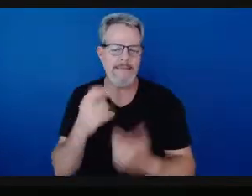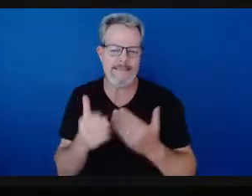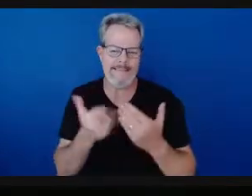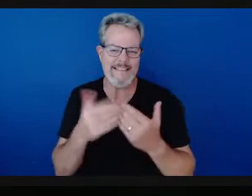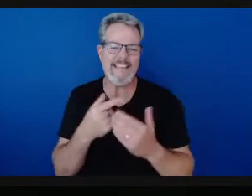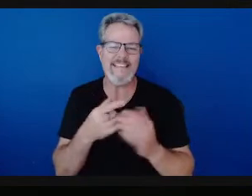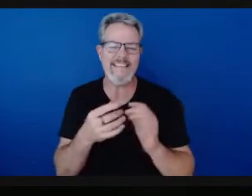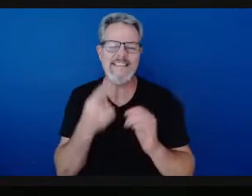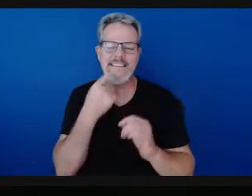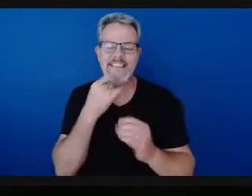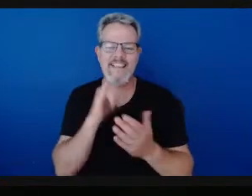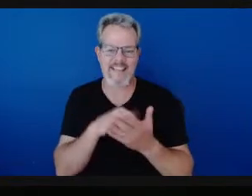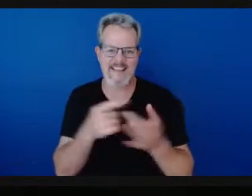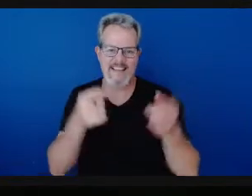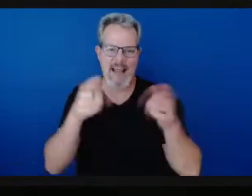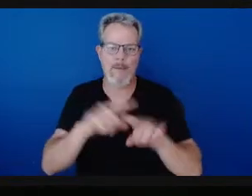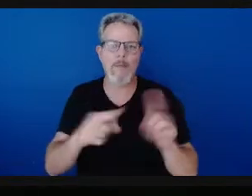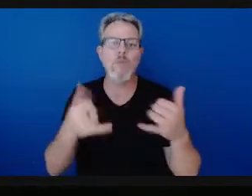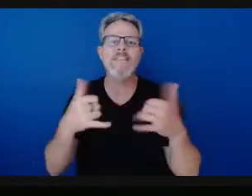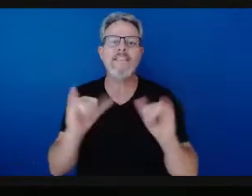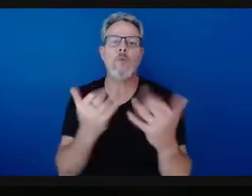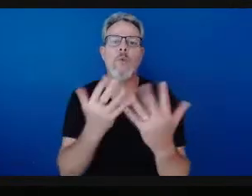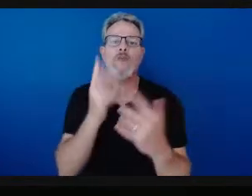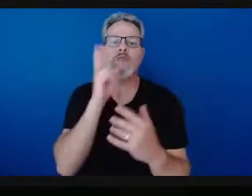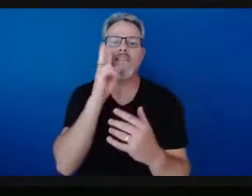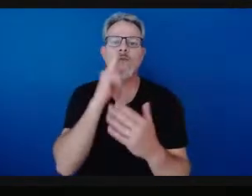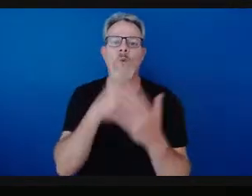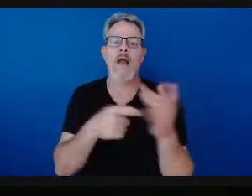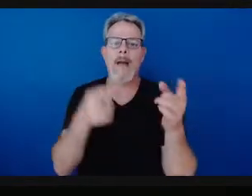if that was the case, but we're still waiting to see what happens there.